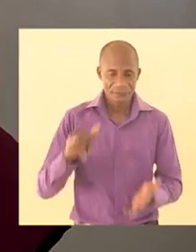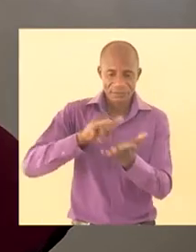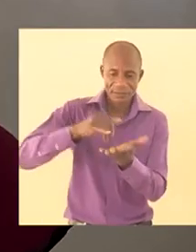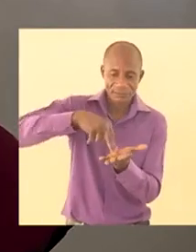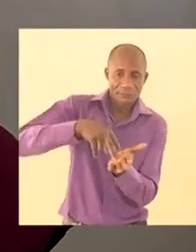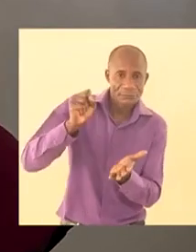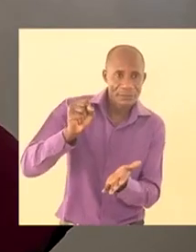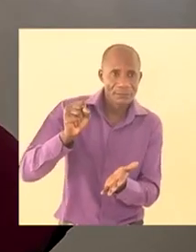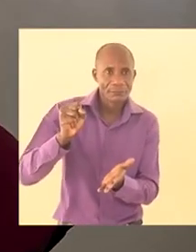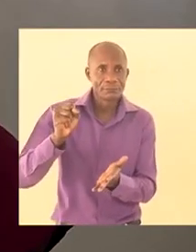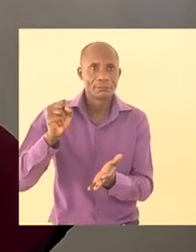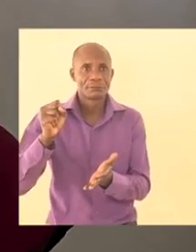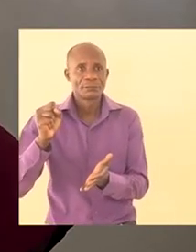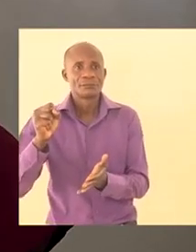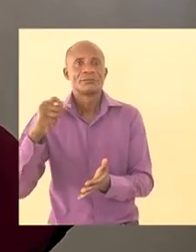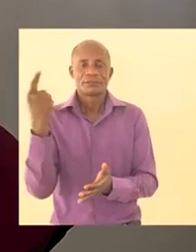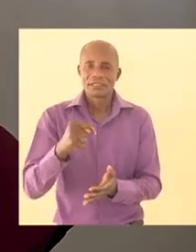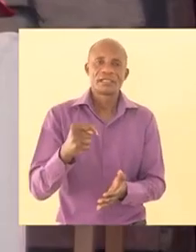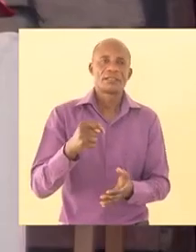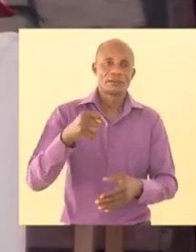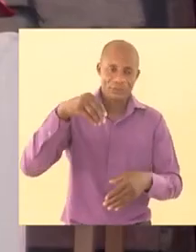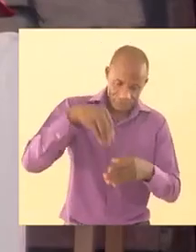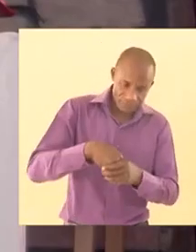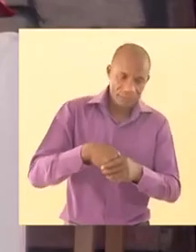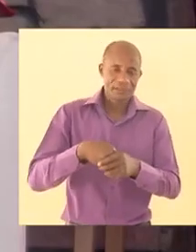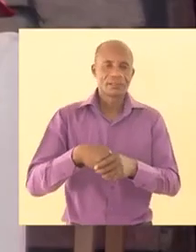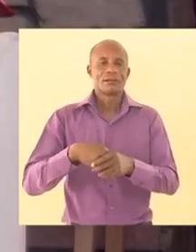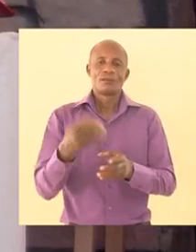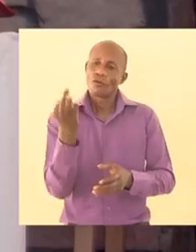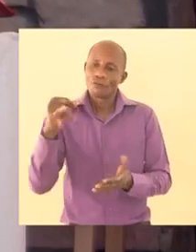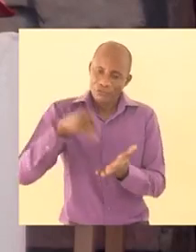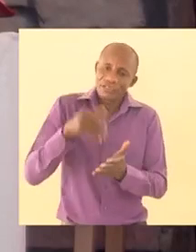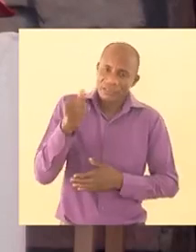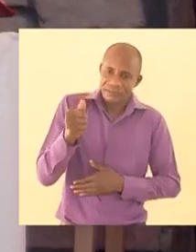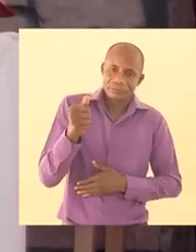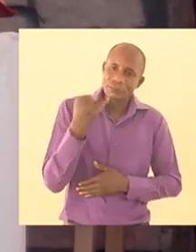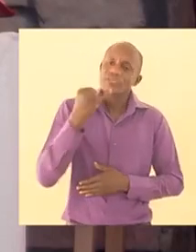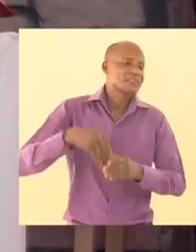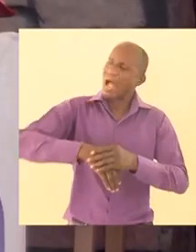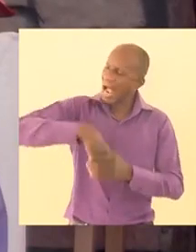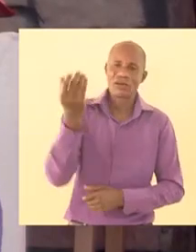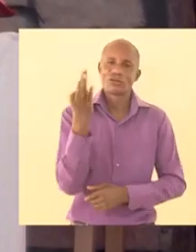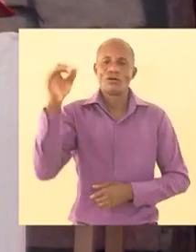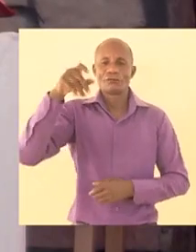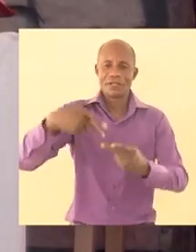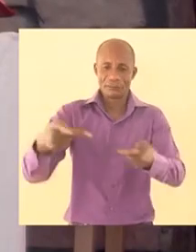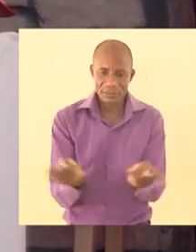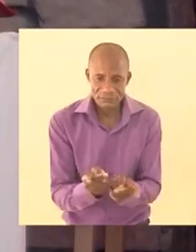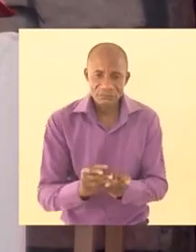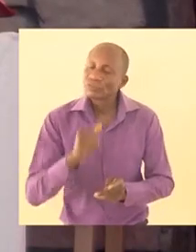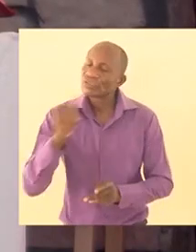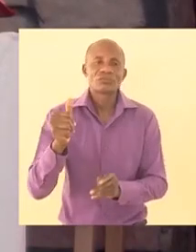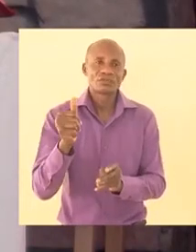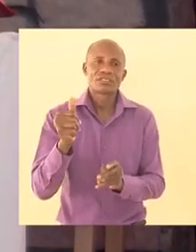That means the act in and of itself is out of order. It does not align